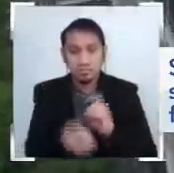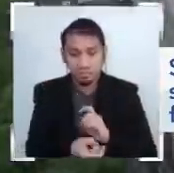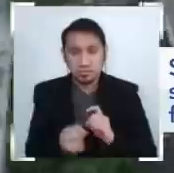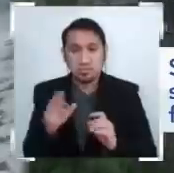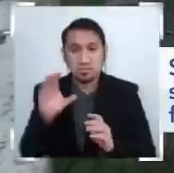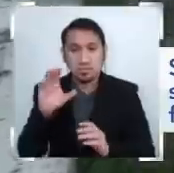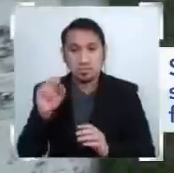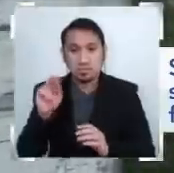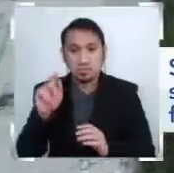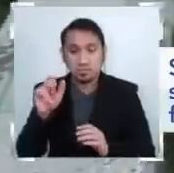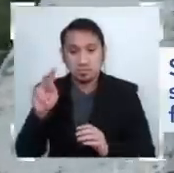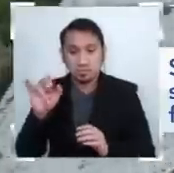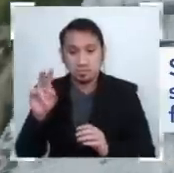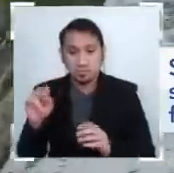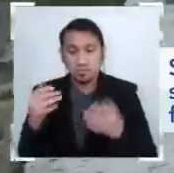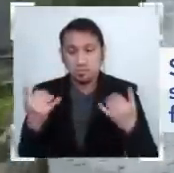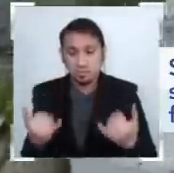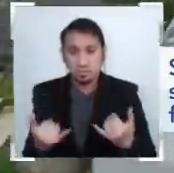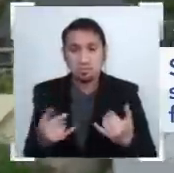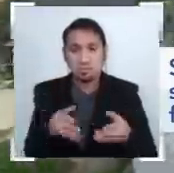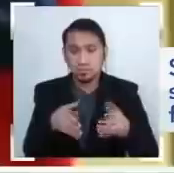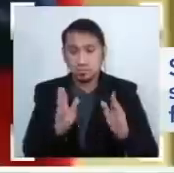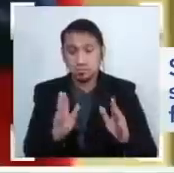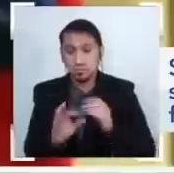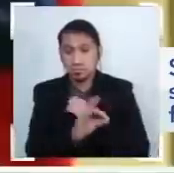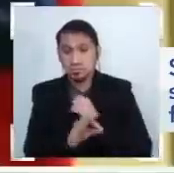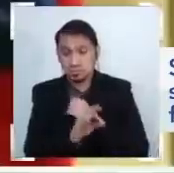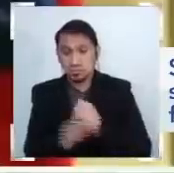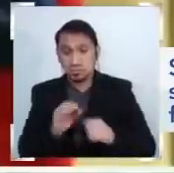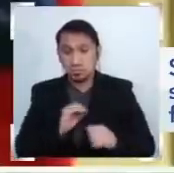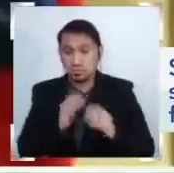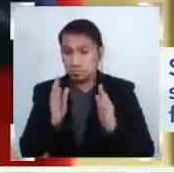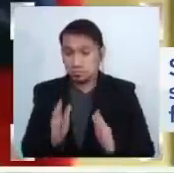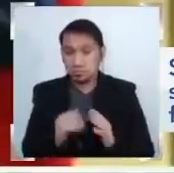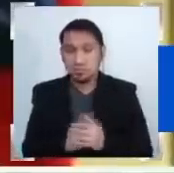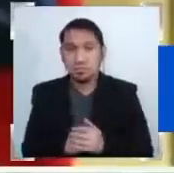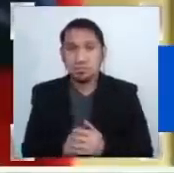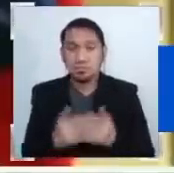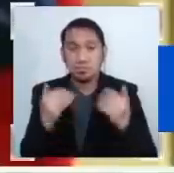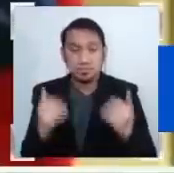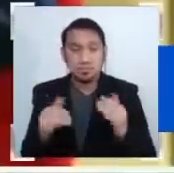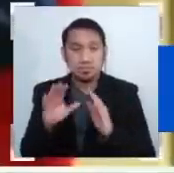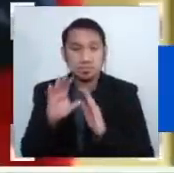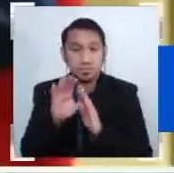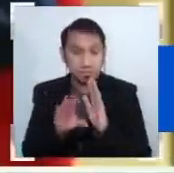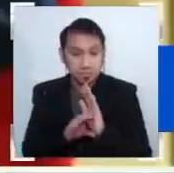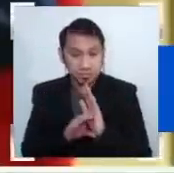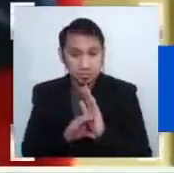ang 100% foreign ownership ng mahalagang utilities. Opening the Constitution for possible amendment or